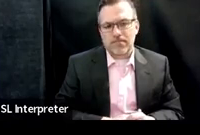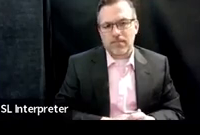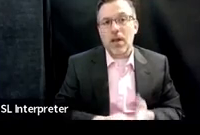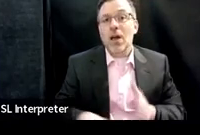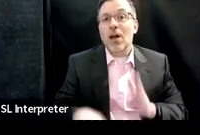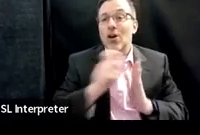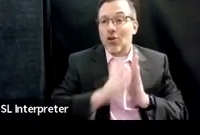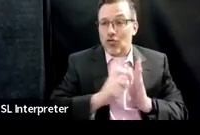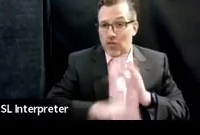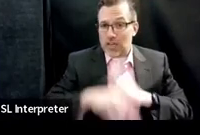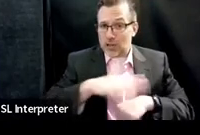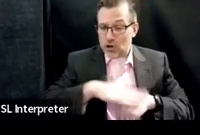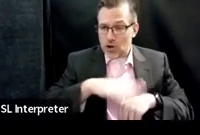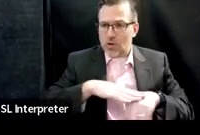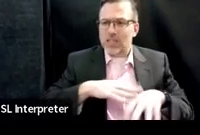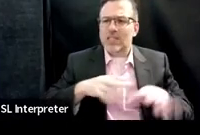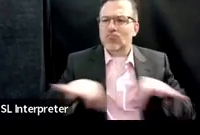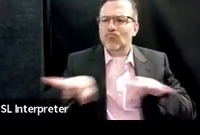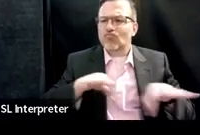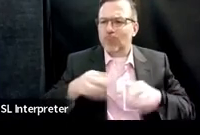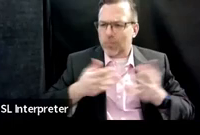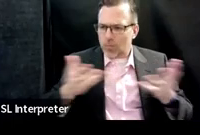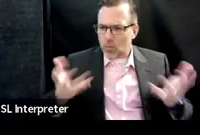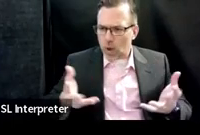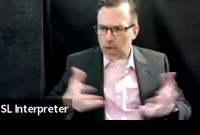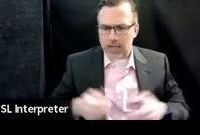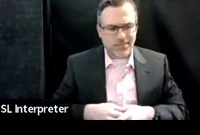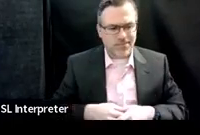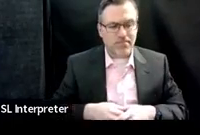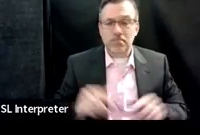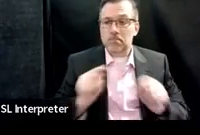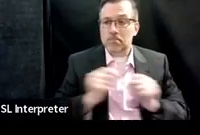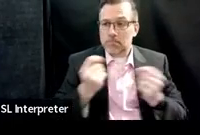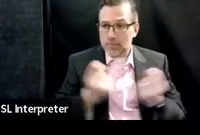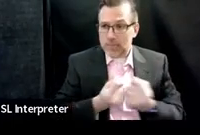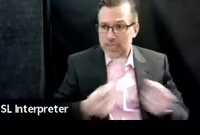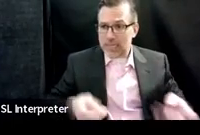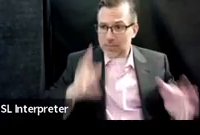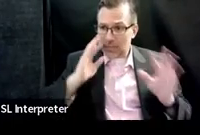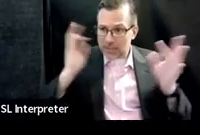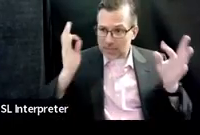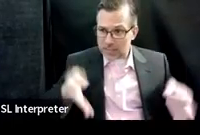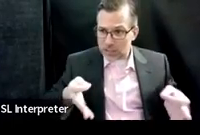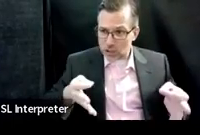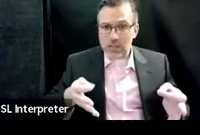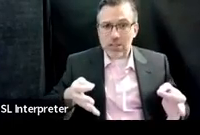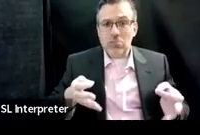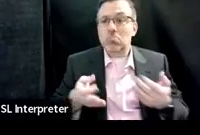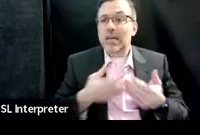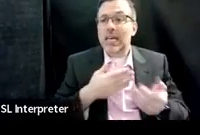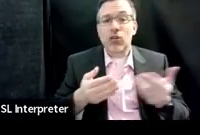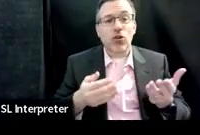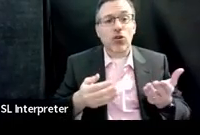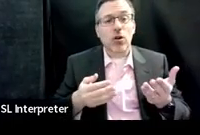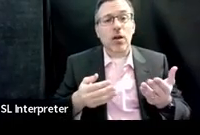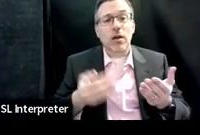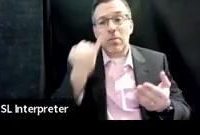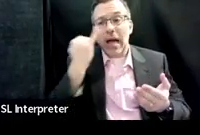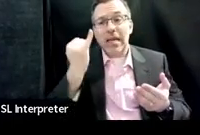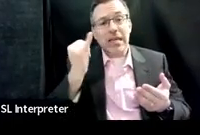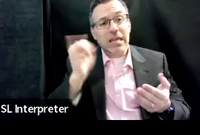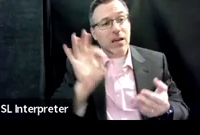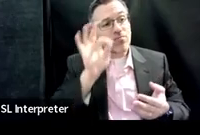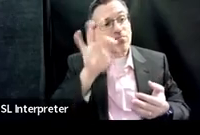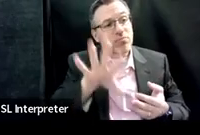describes the team decisions, including those that were proposed or rejected, and any data that supports